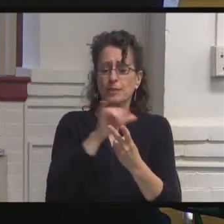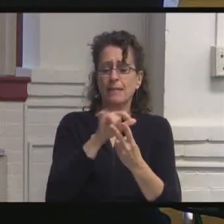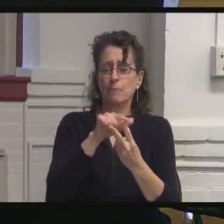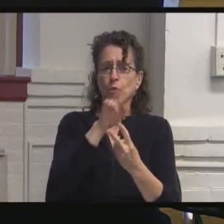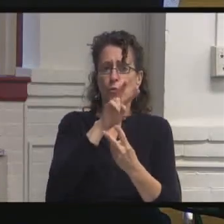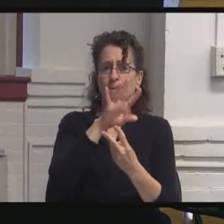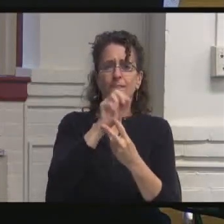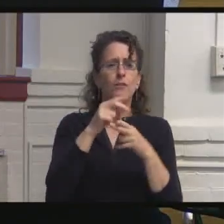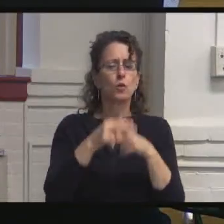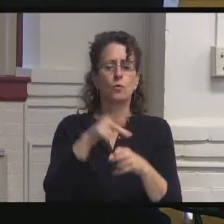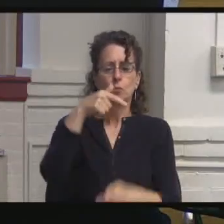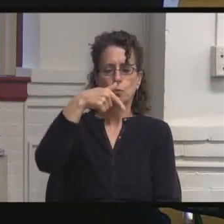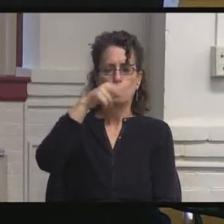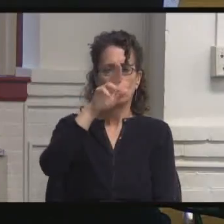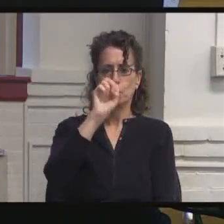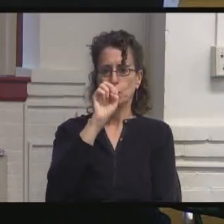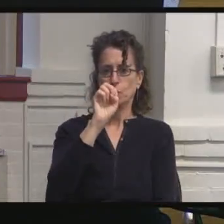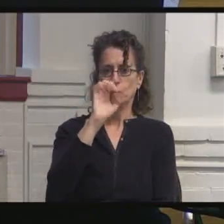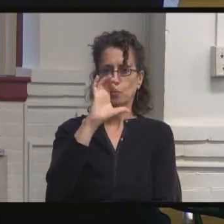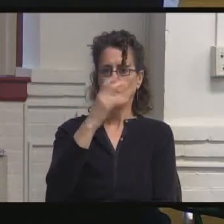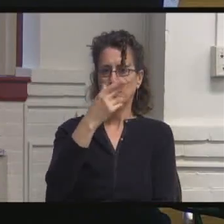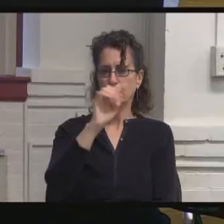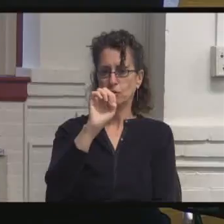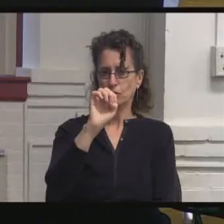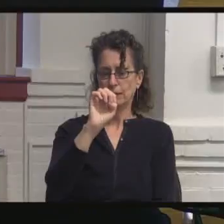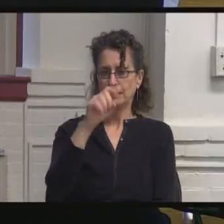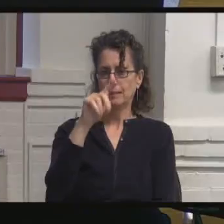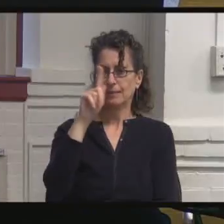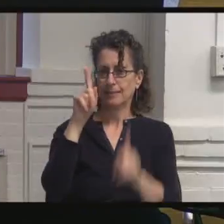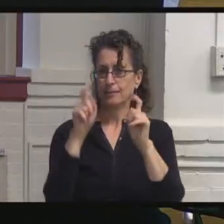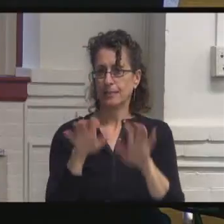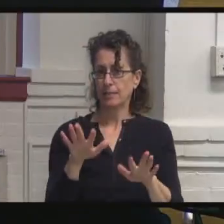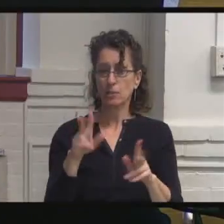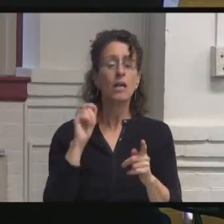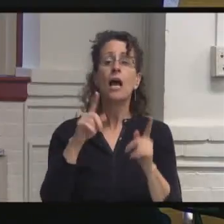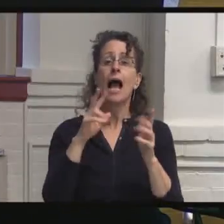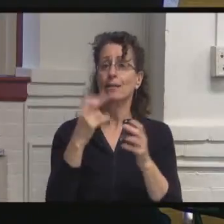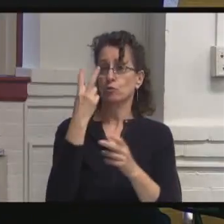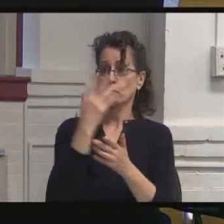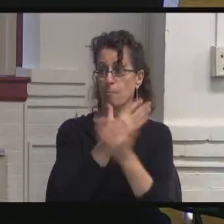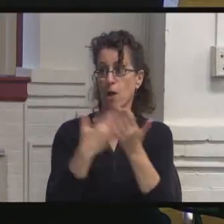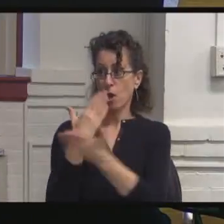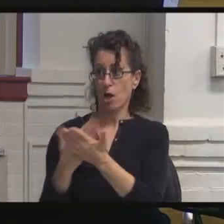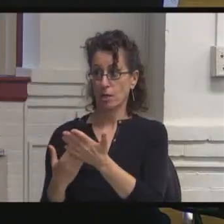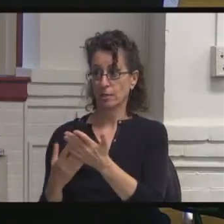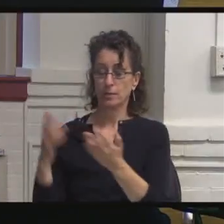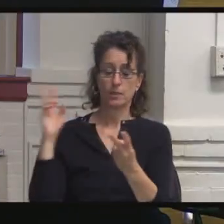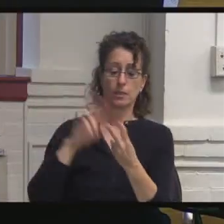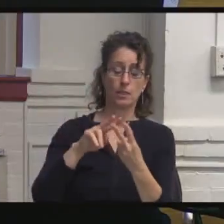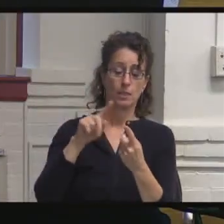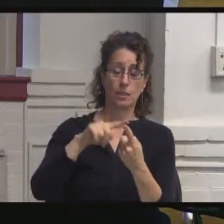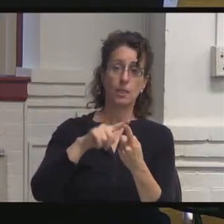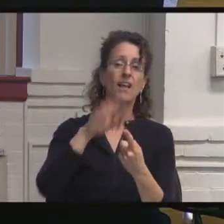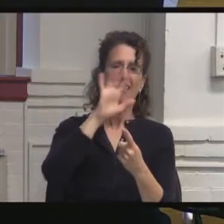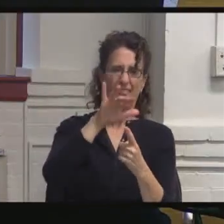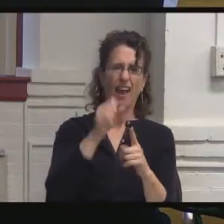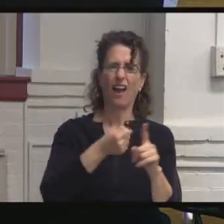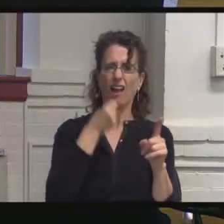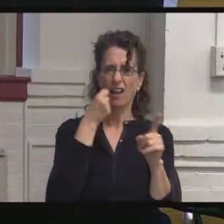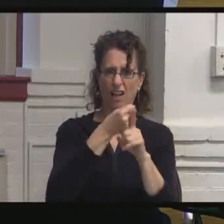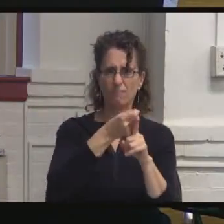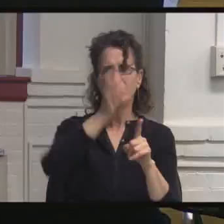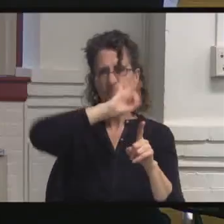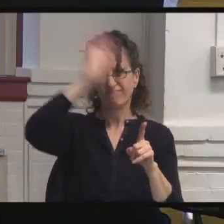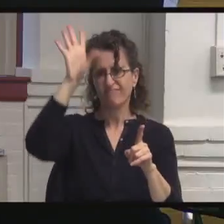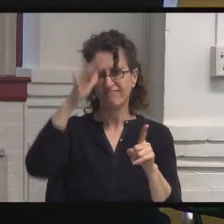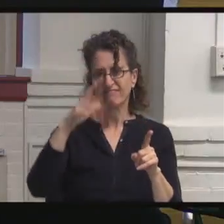Queechy test, which establishes in a two-part system whether in fact there is undue, whether there is